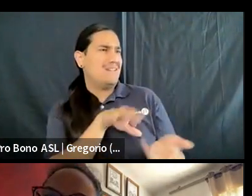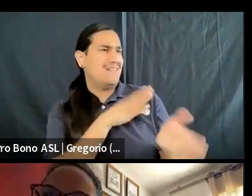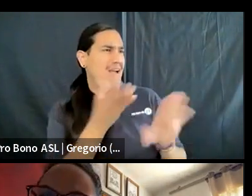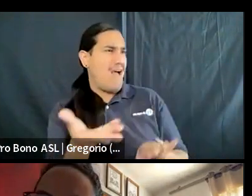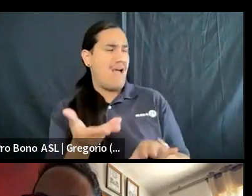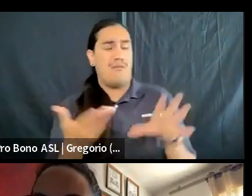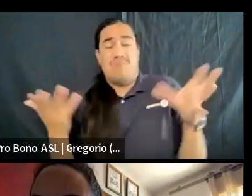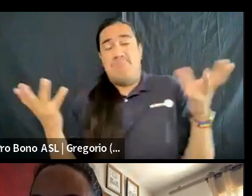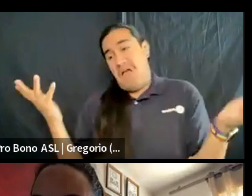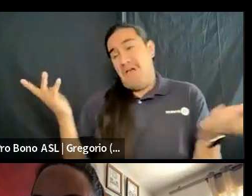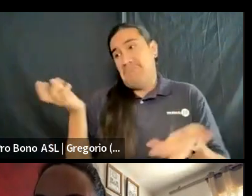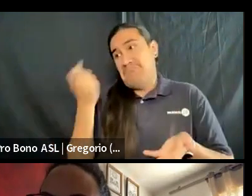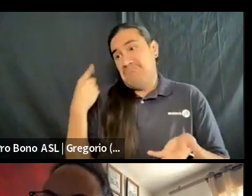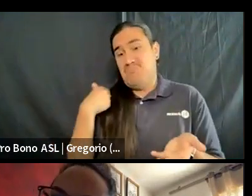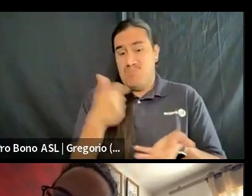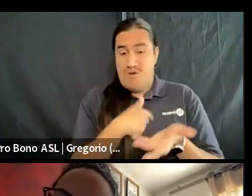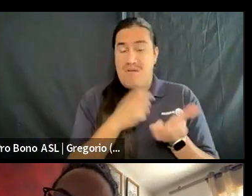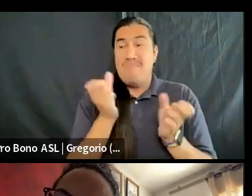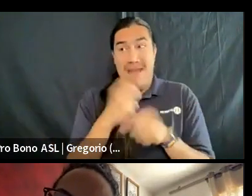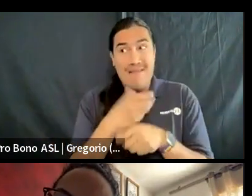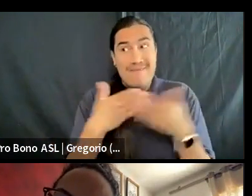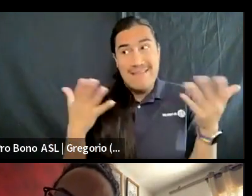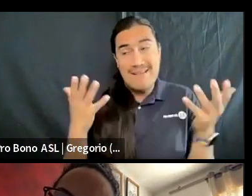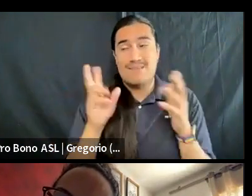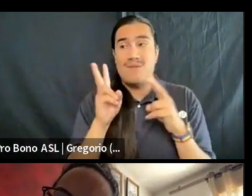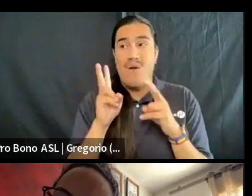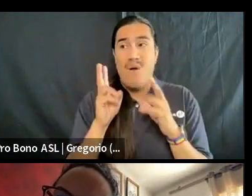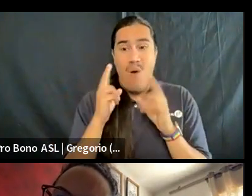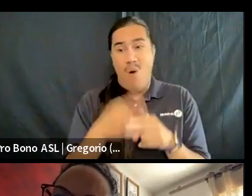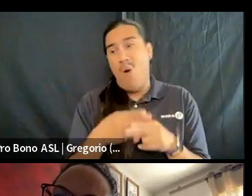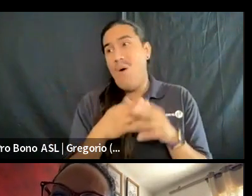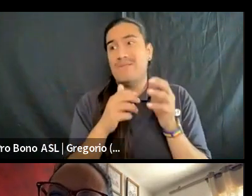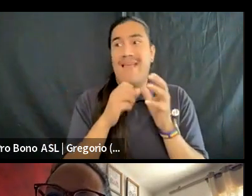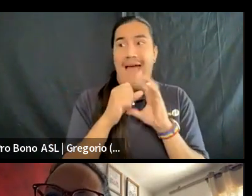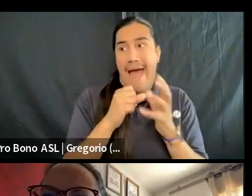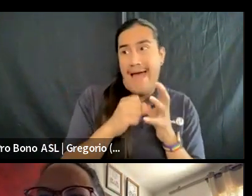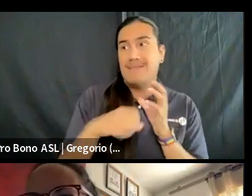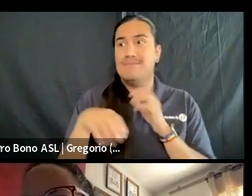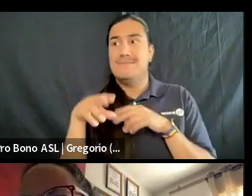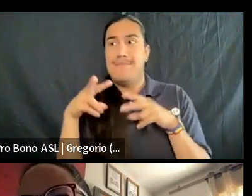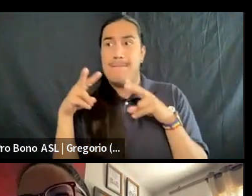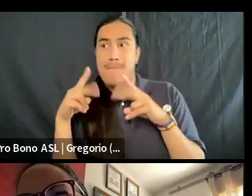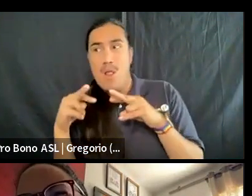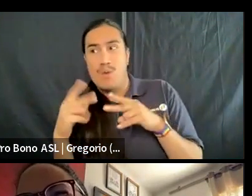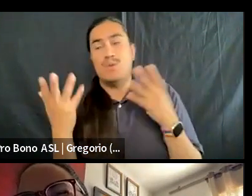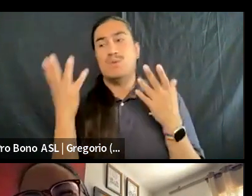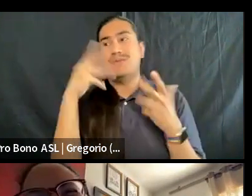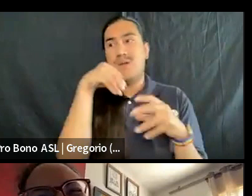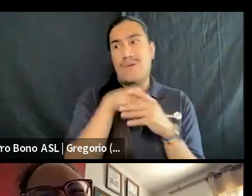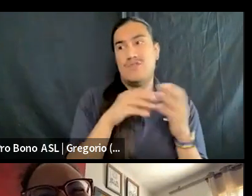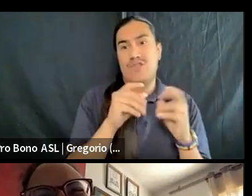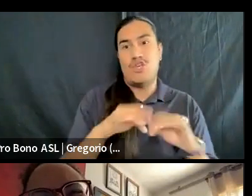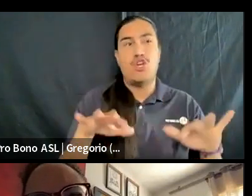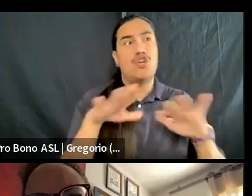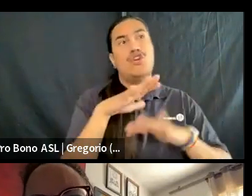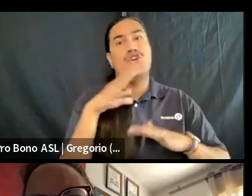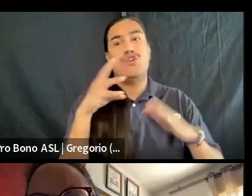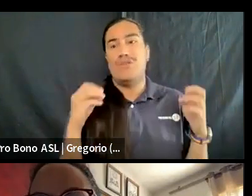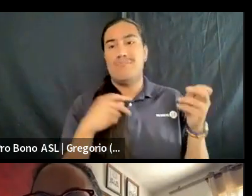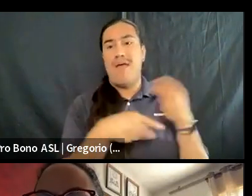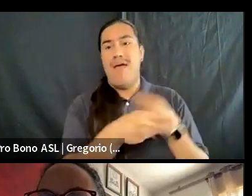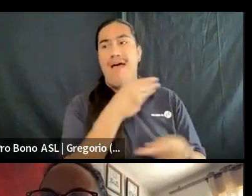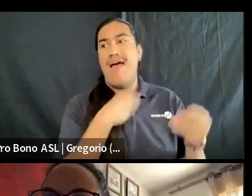we're made up of these things called atoms and molecules, and they go back into the earth. What? Yeah, and